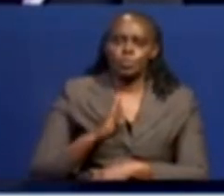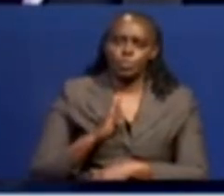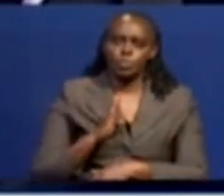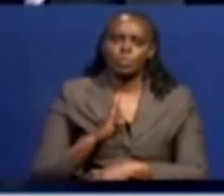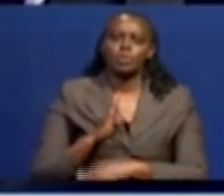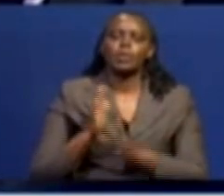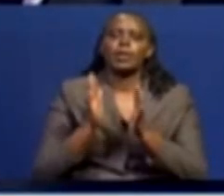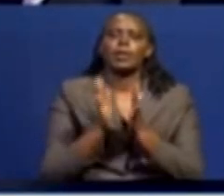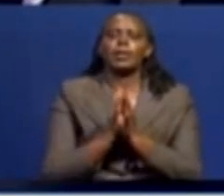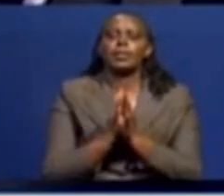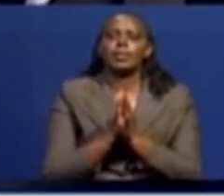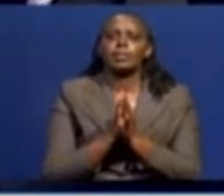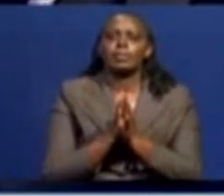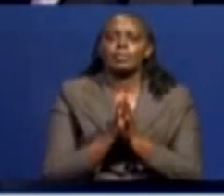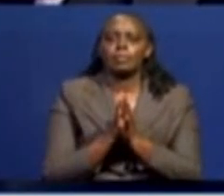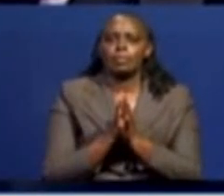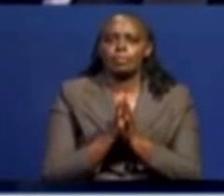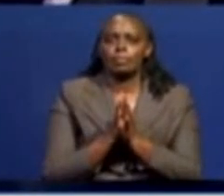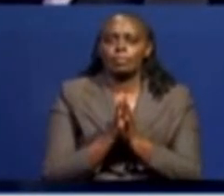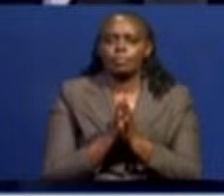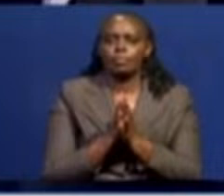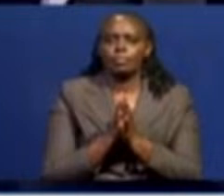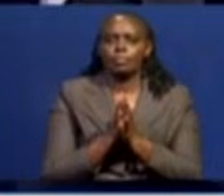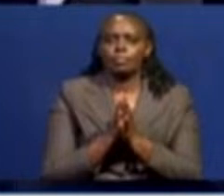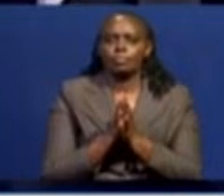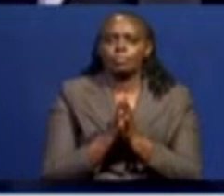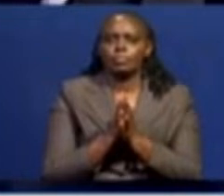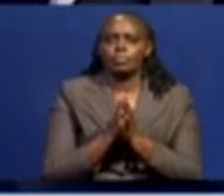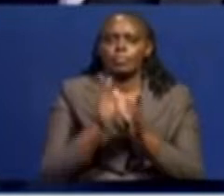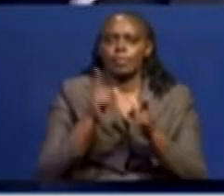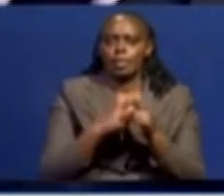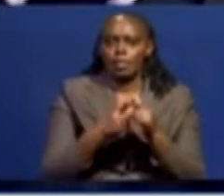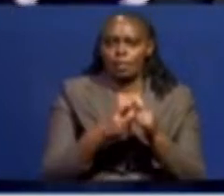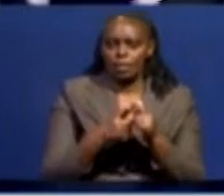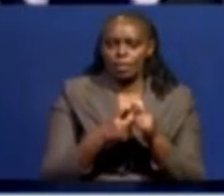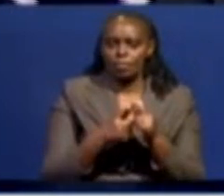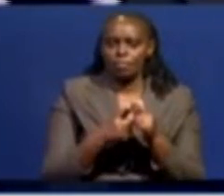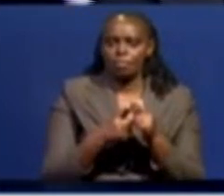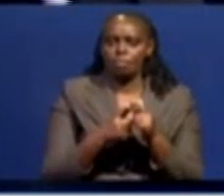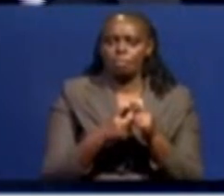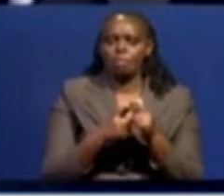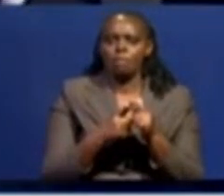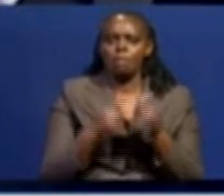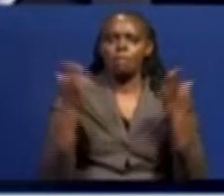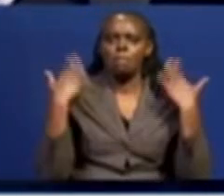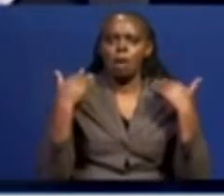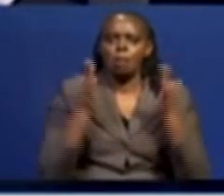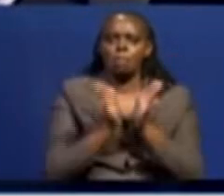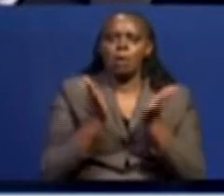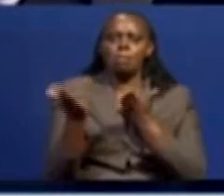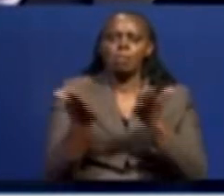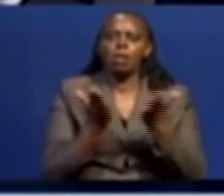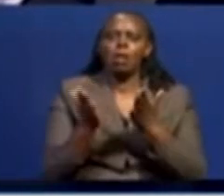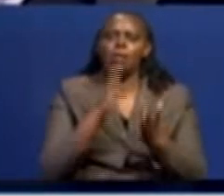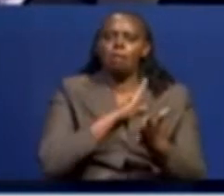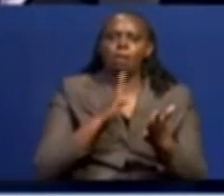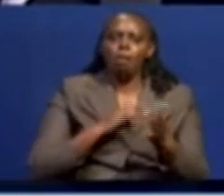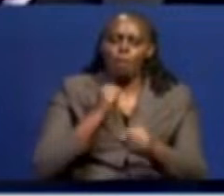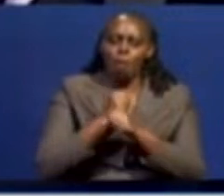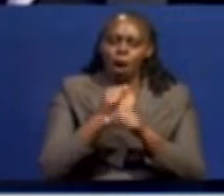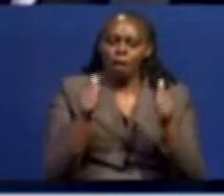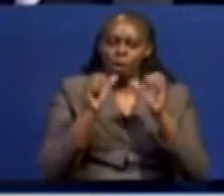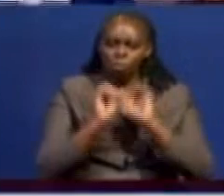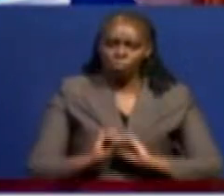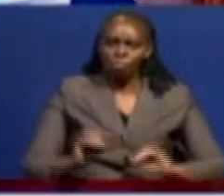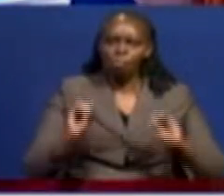Service Board, and because of that, then the Meru County Public Service